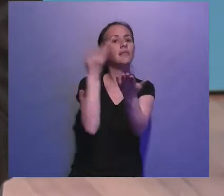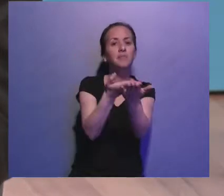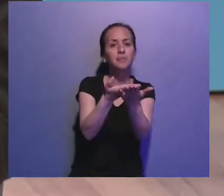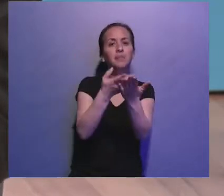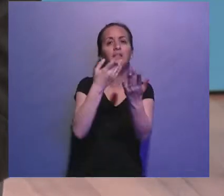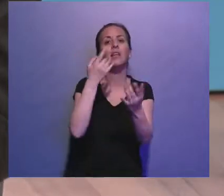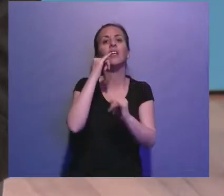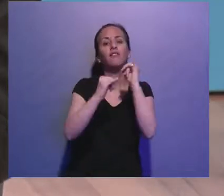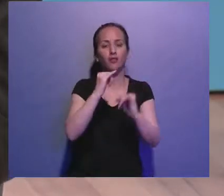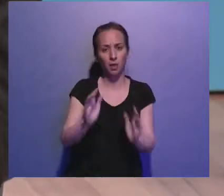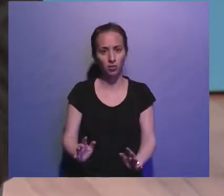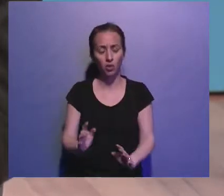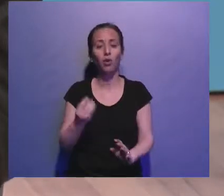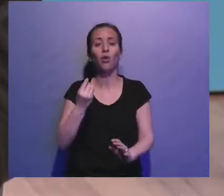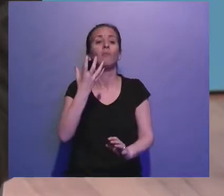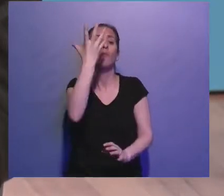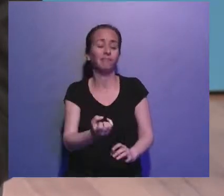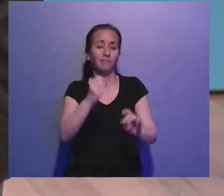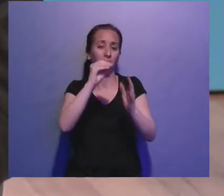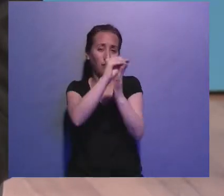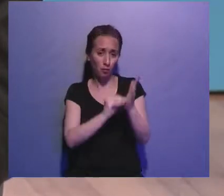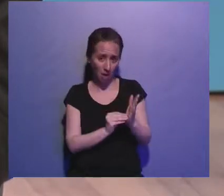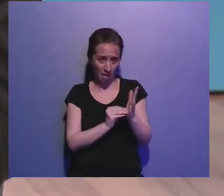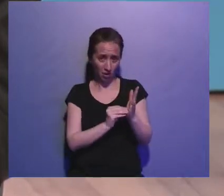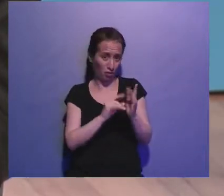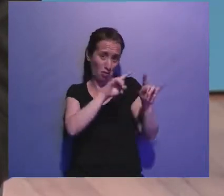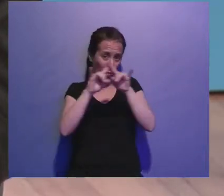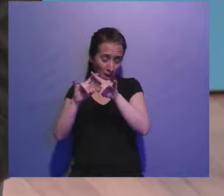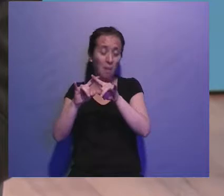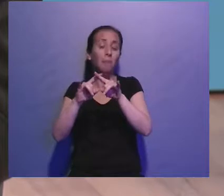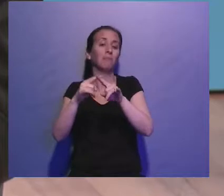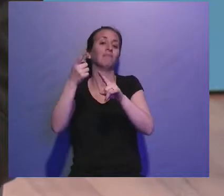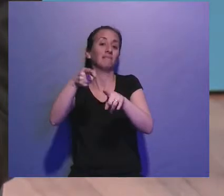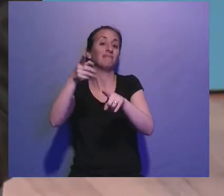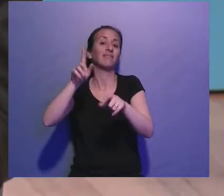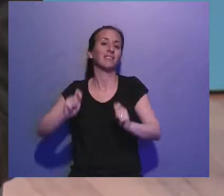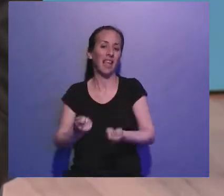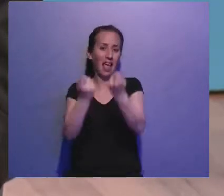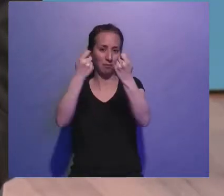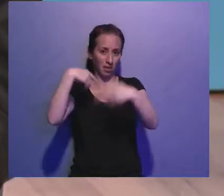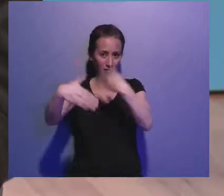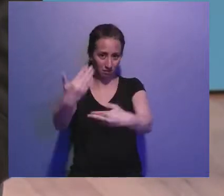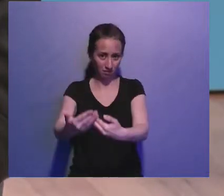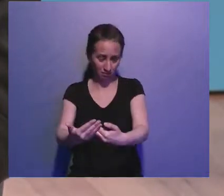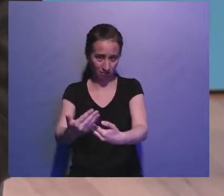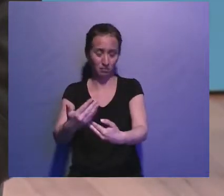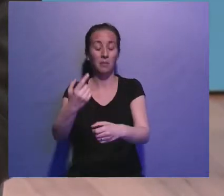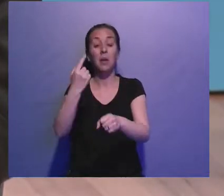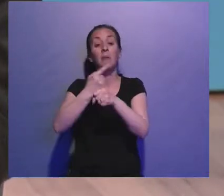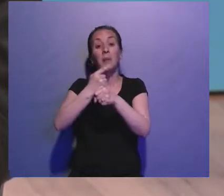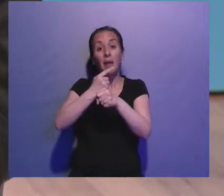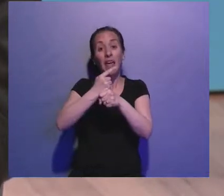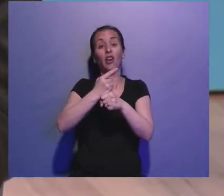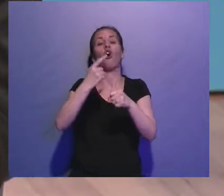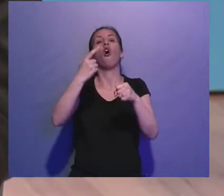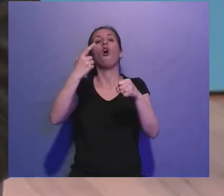a request for information by filling out a form or online. So the first step is